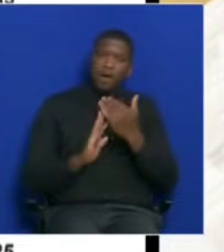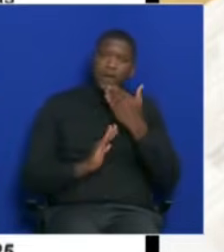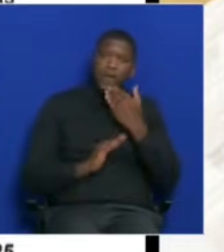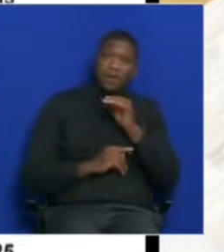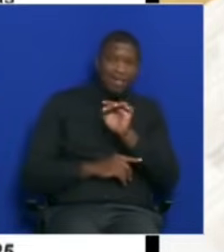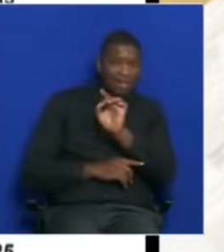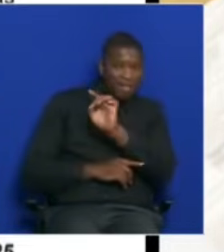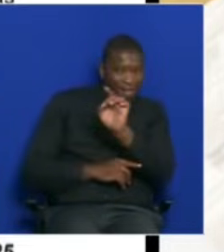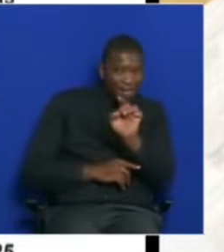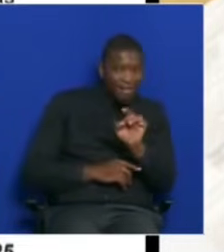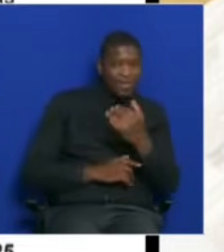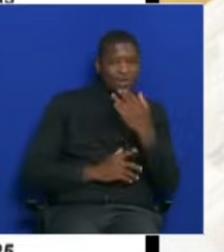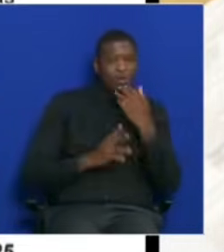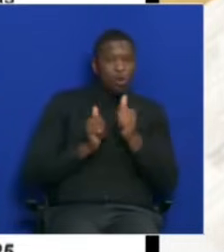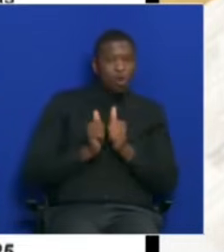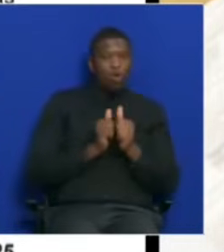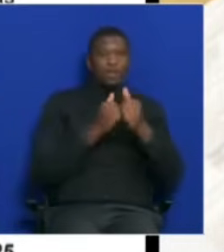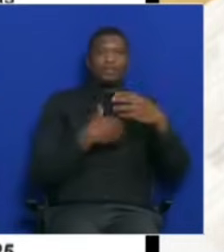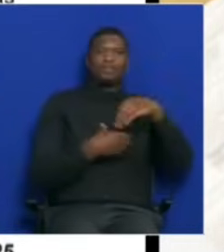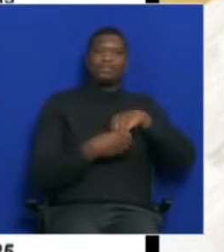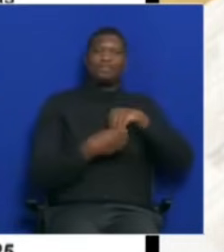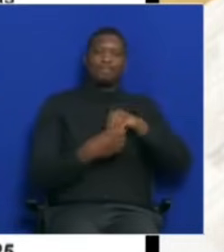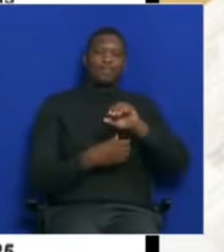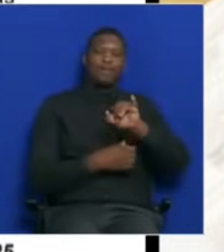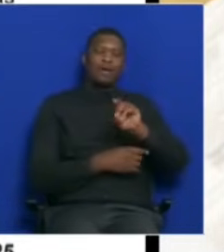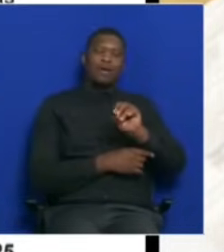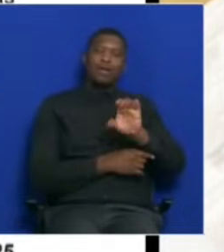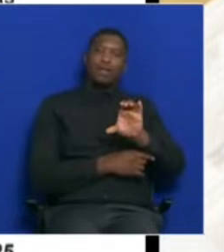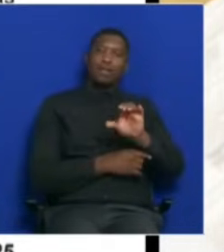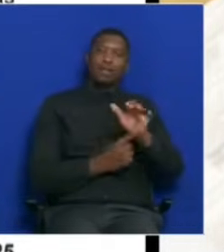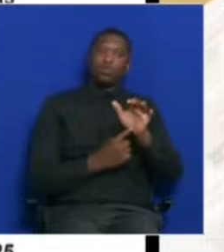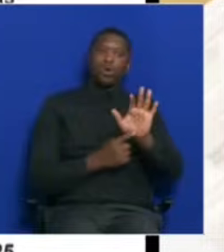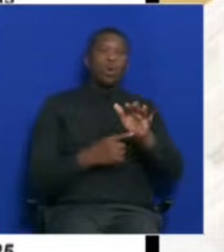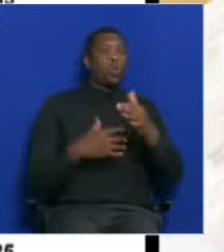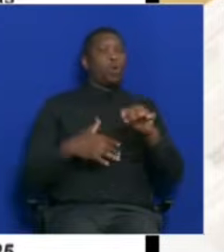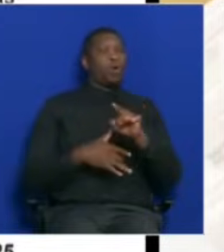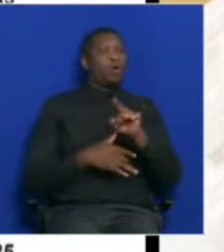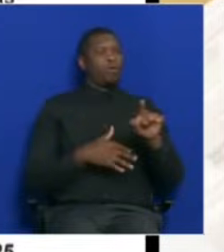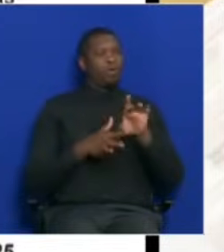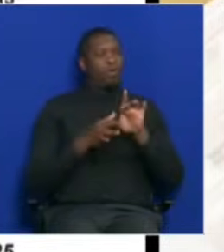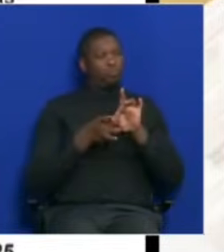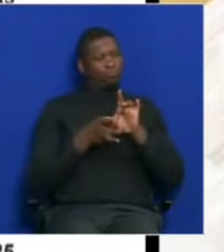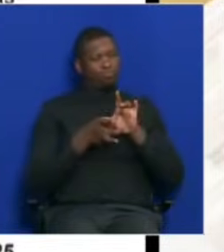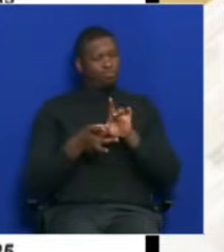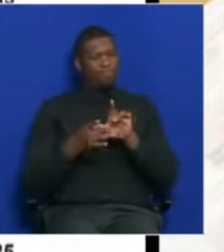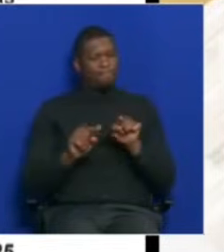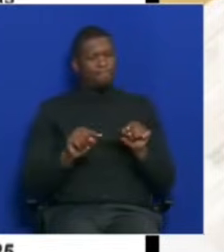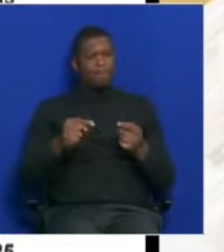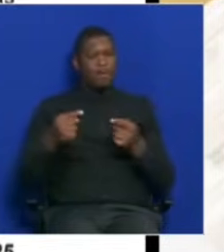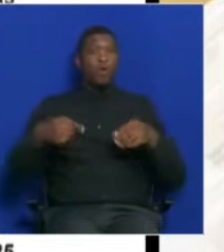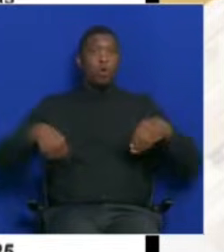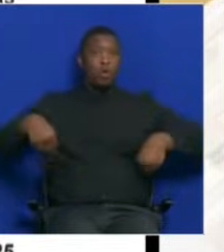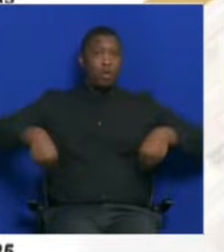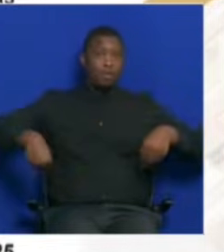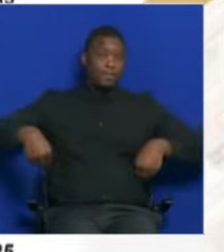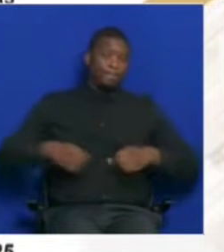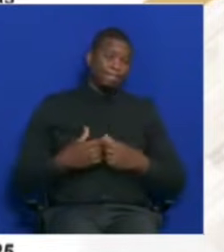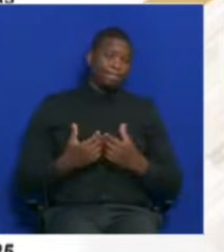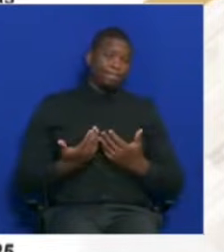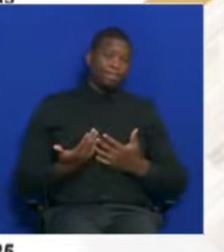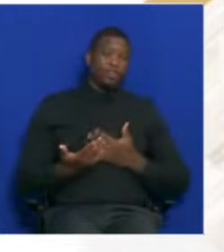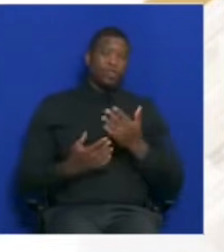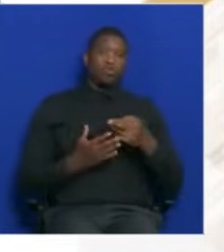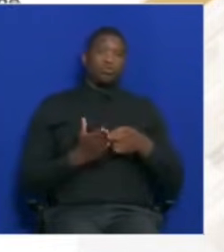colleagues at IDEC, which shows how committed they are to the fight against corruption. I would like to refer the Commission to the